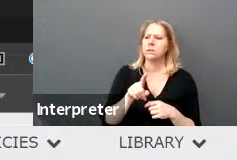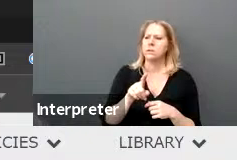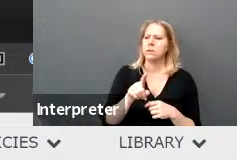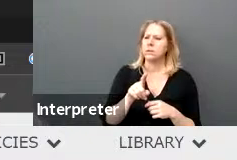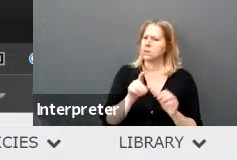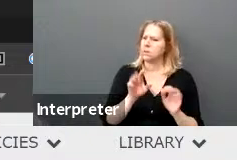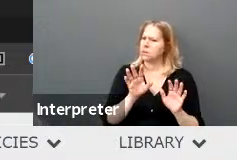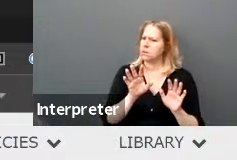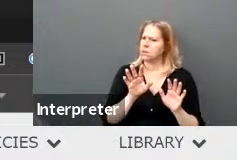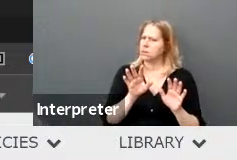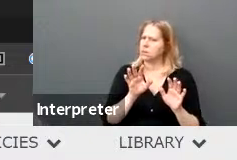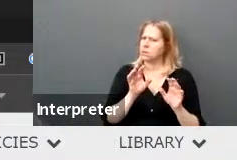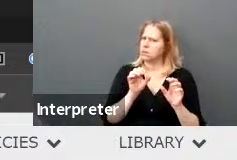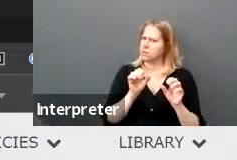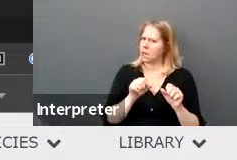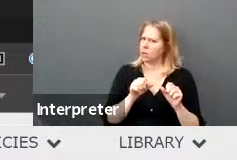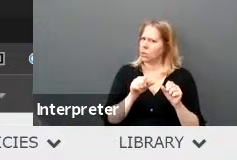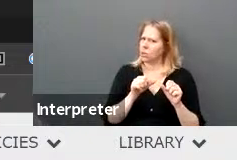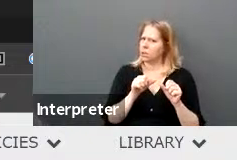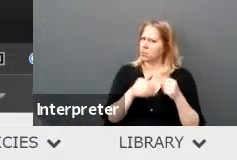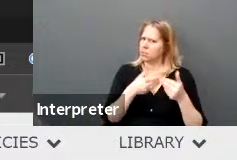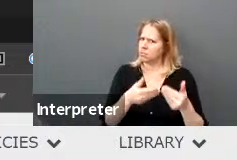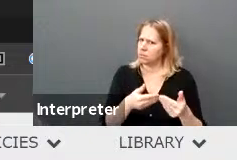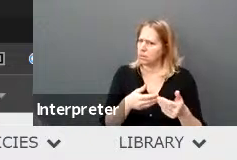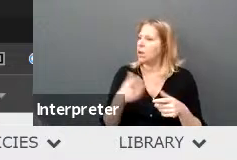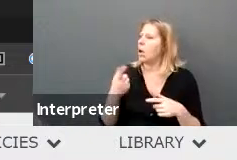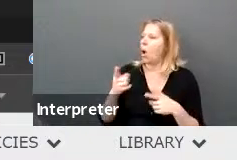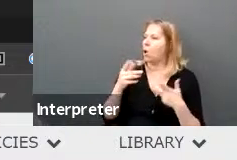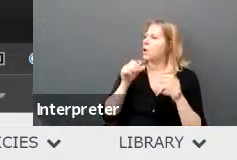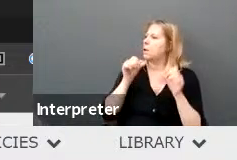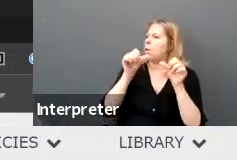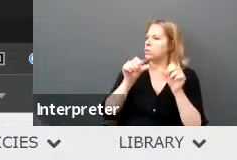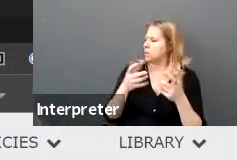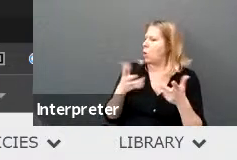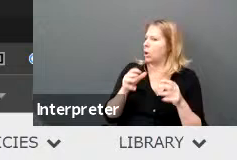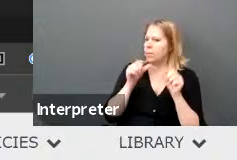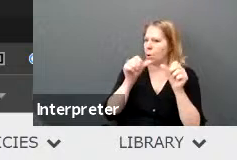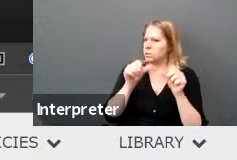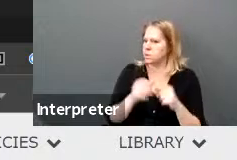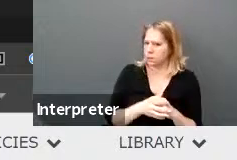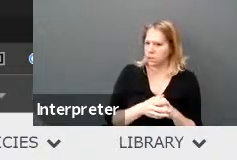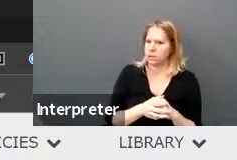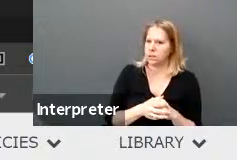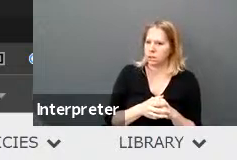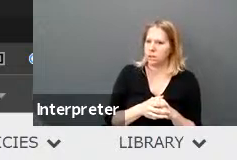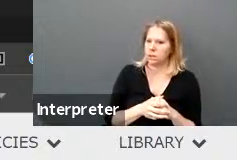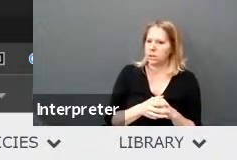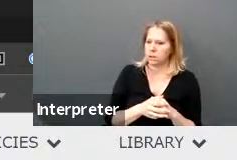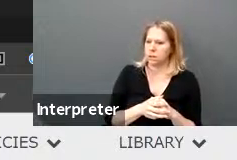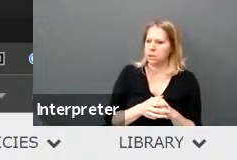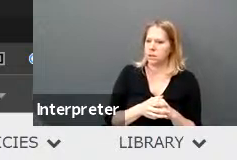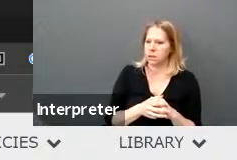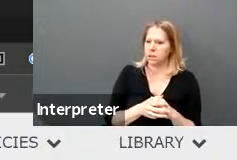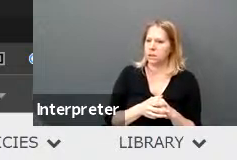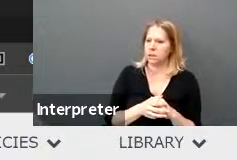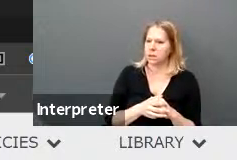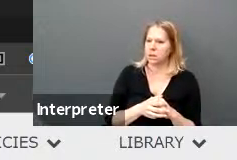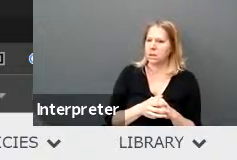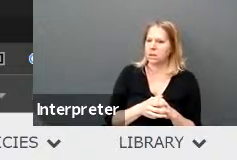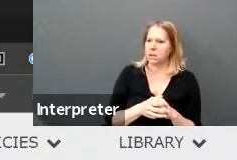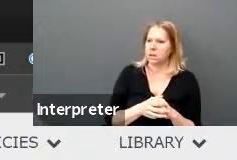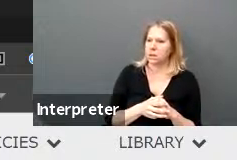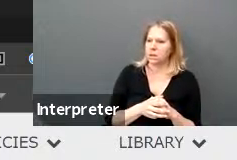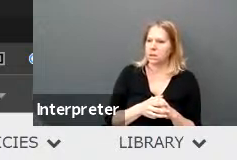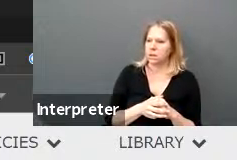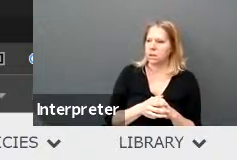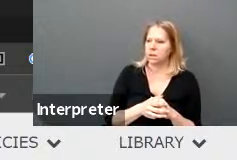that on that quick? It's I thought- posted. Oh, it was already posted, okay. It's There's posting